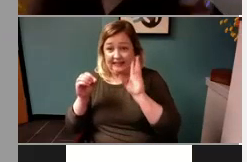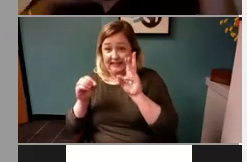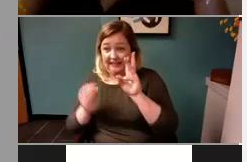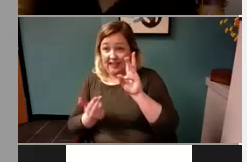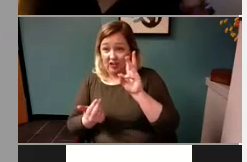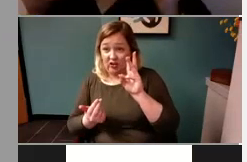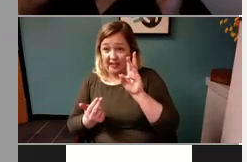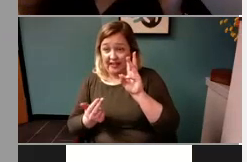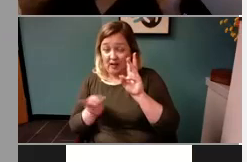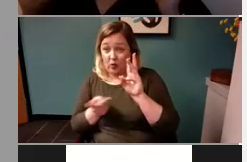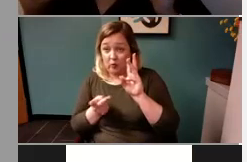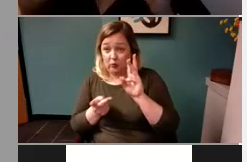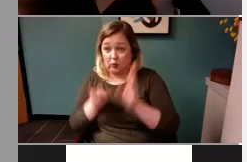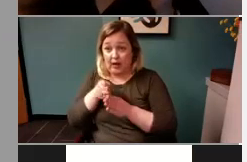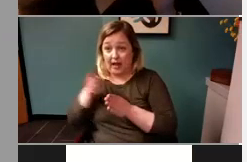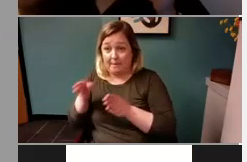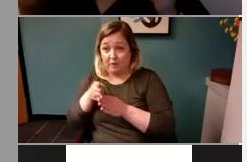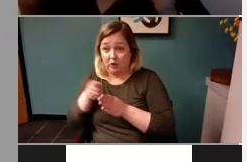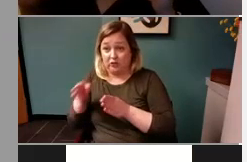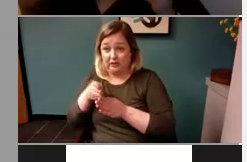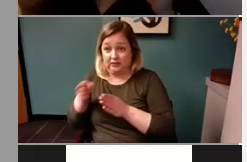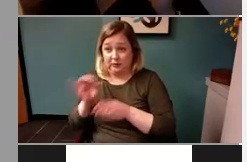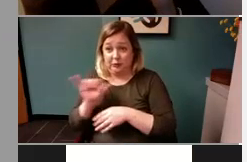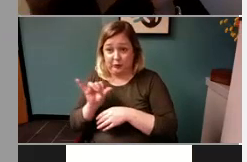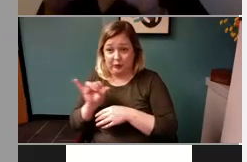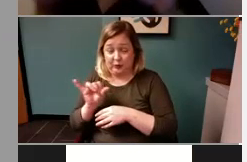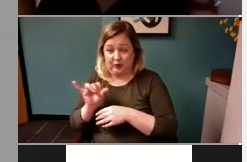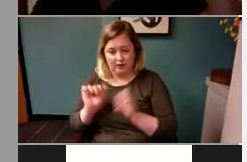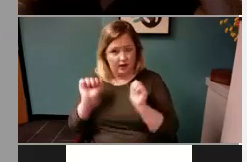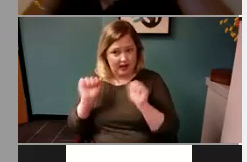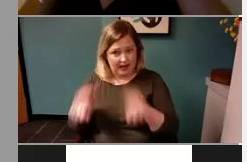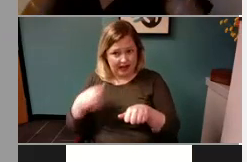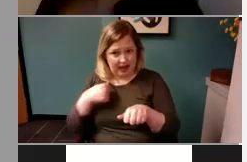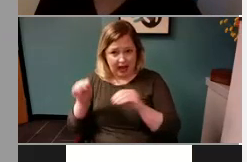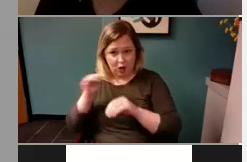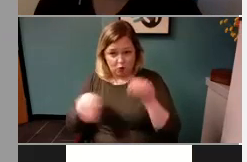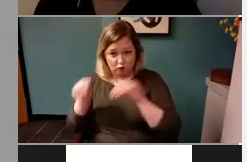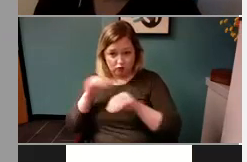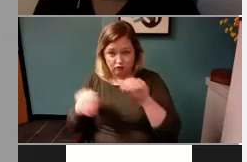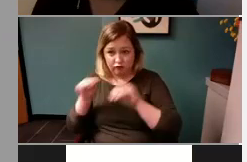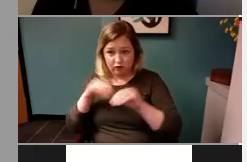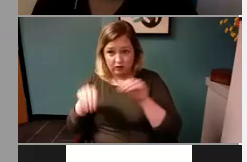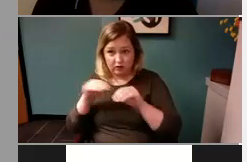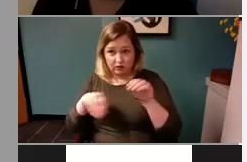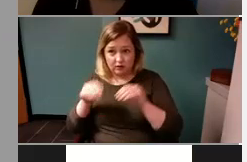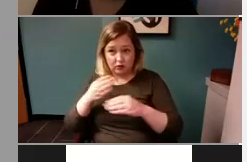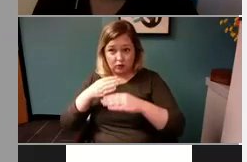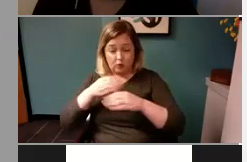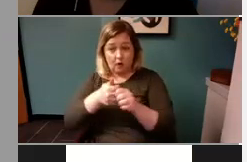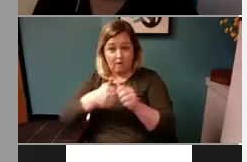Can I reorient these edges such that these graphs do not have any overlapping edges?